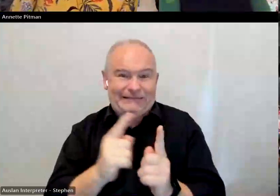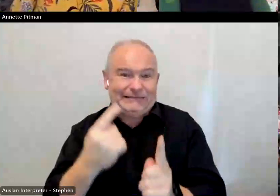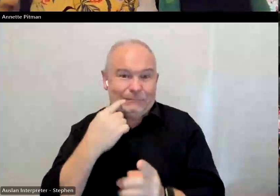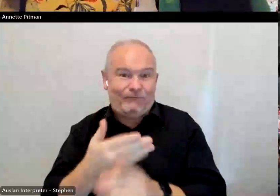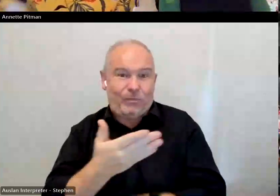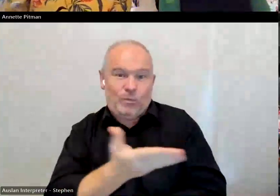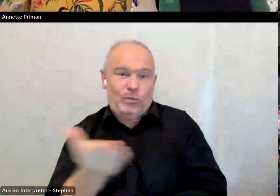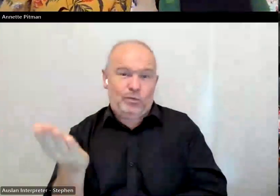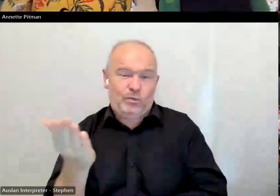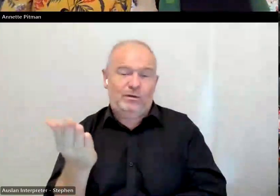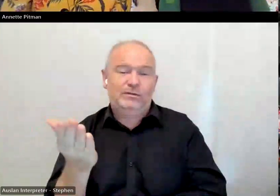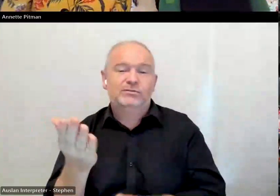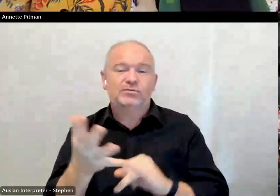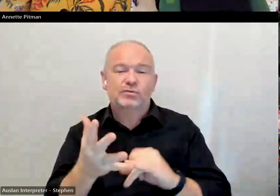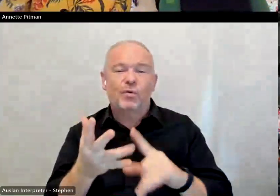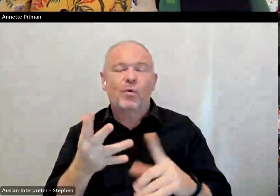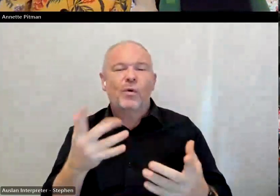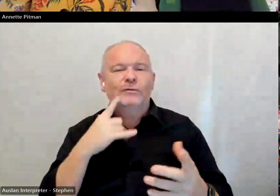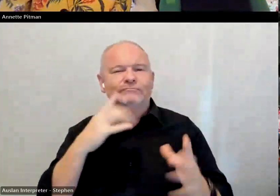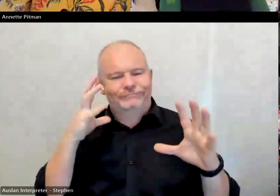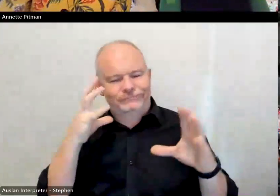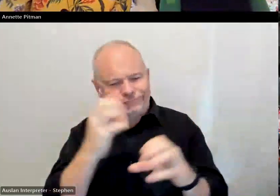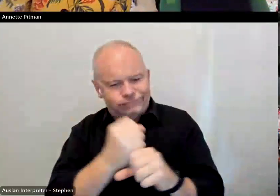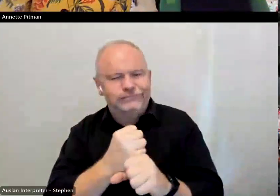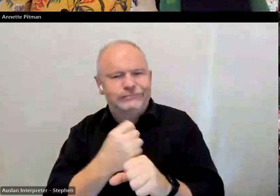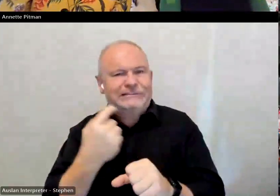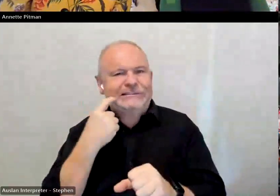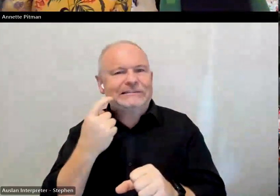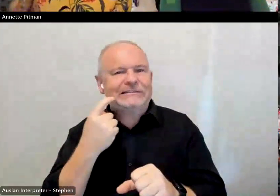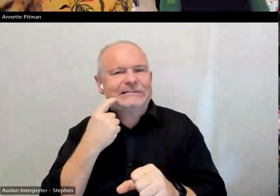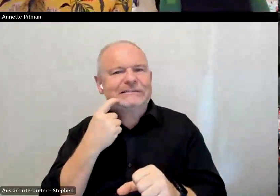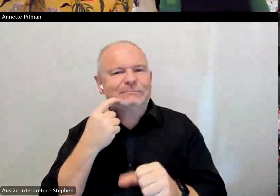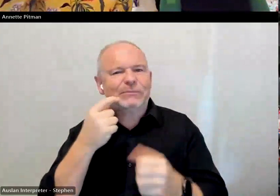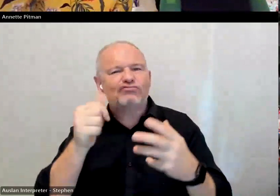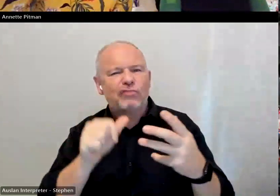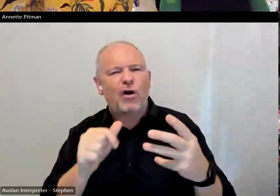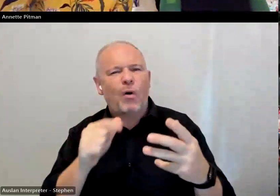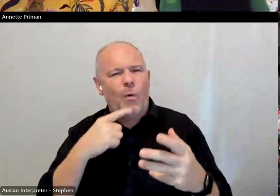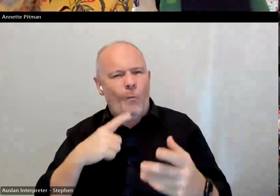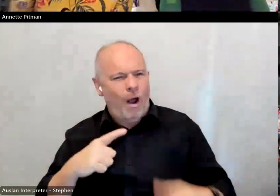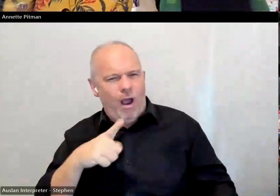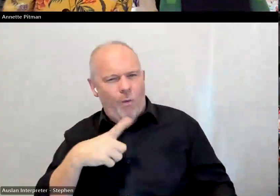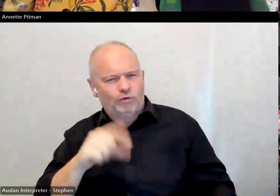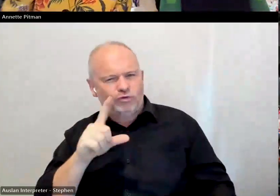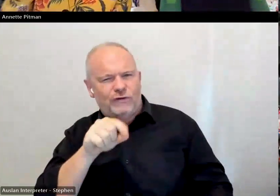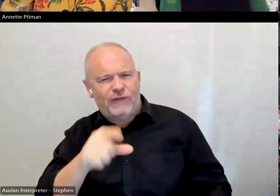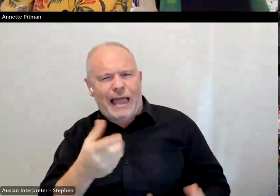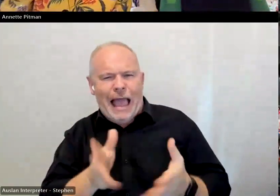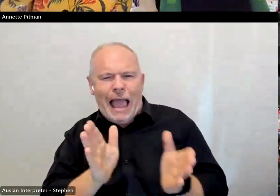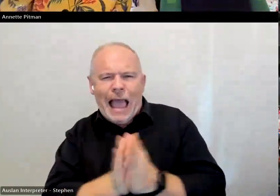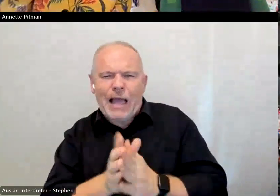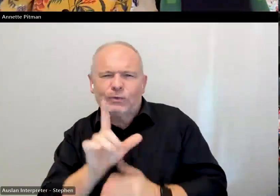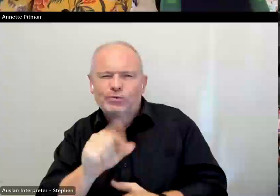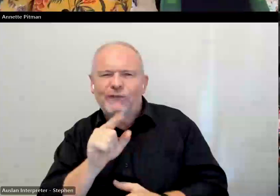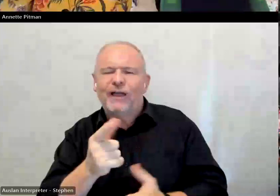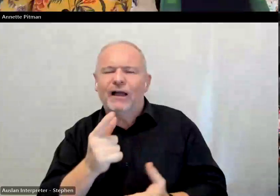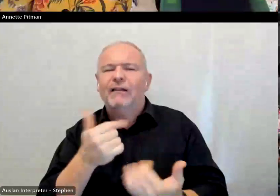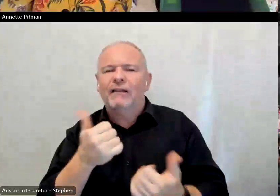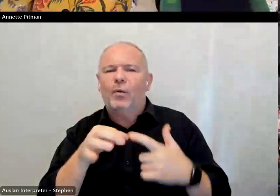really simplified the criteria. So we really want to get to the nub of why you want to do something, how you're going to do it. So the questions